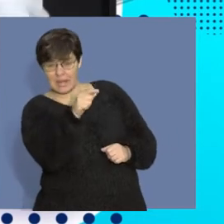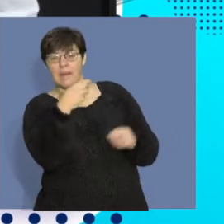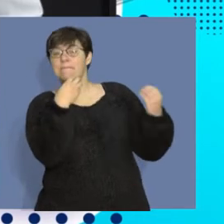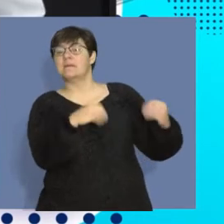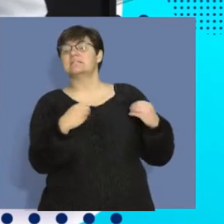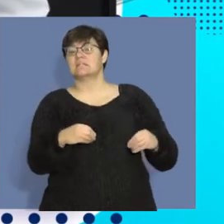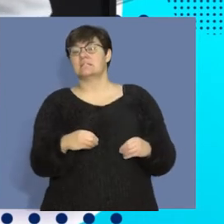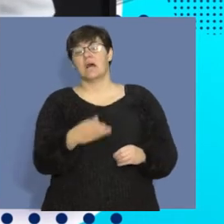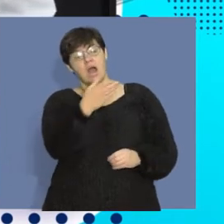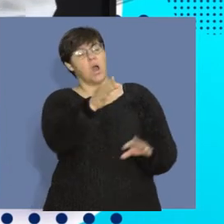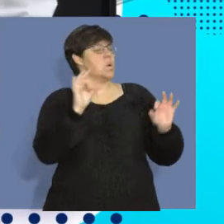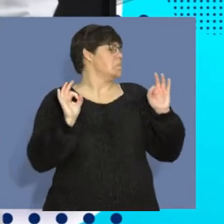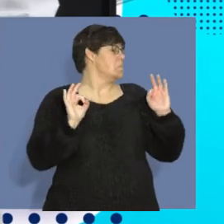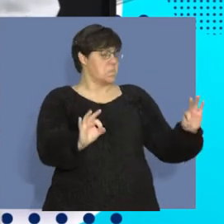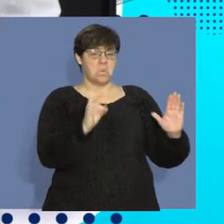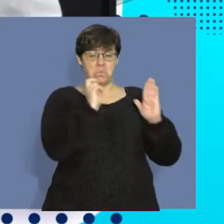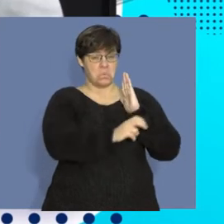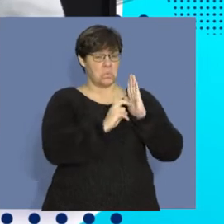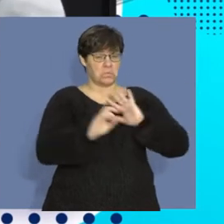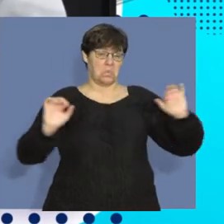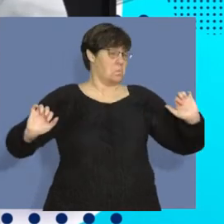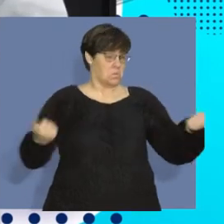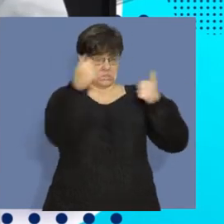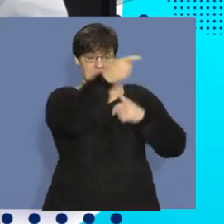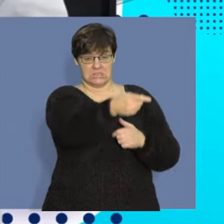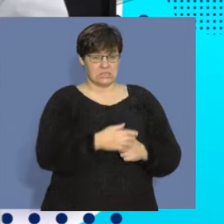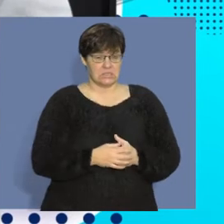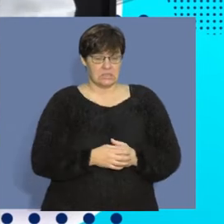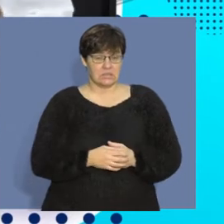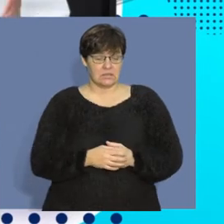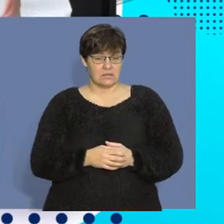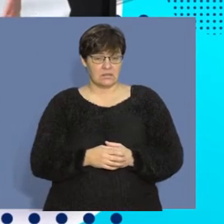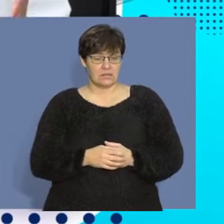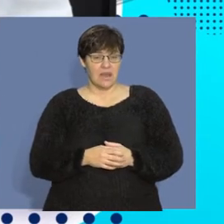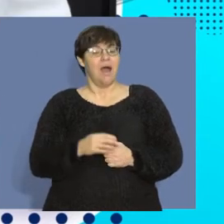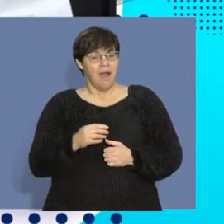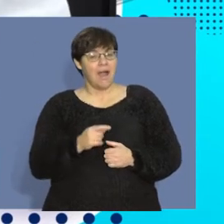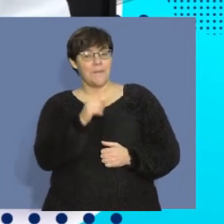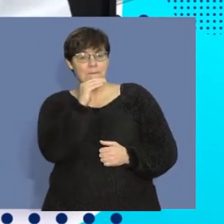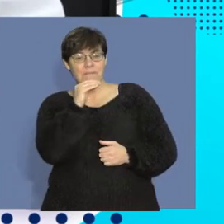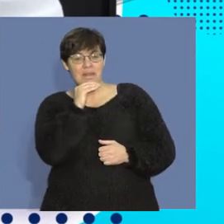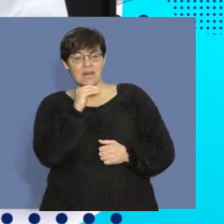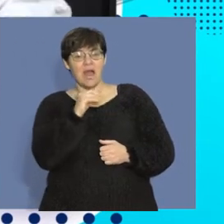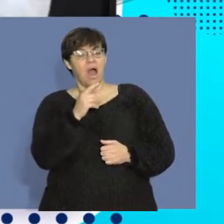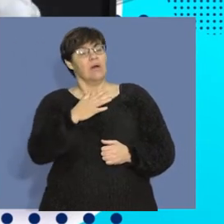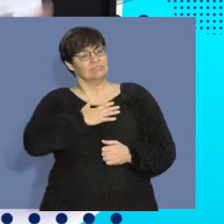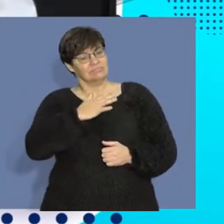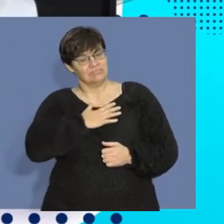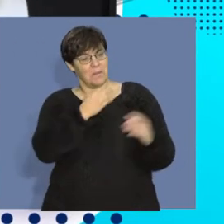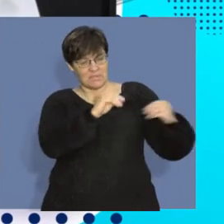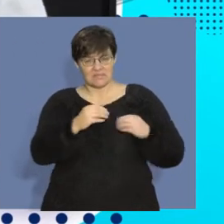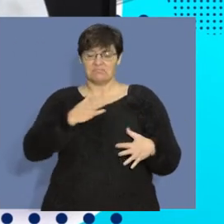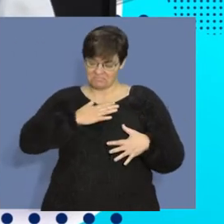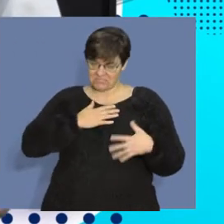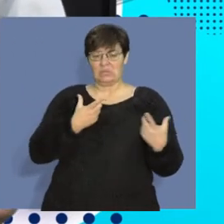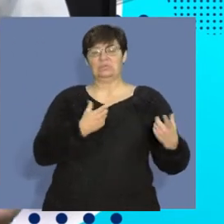that business always has excellent ethics in place. And obviously, this will then increase the goodwill